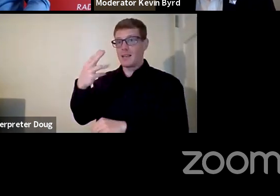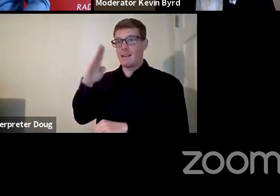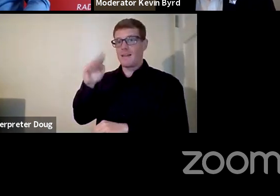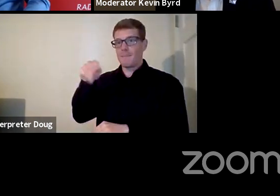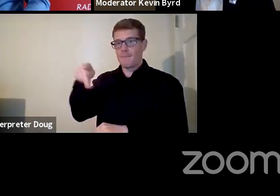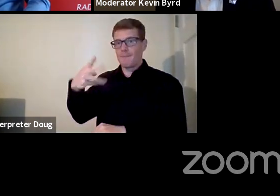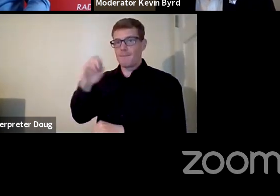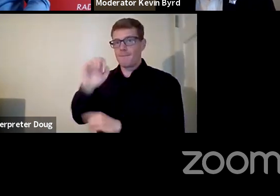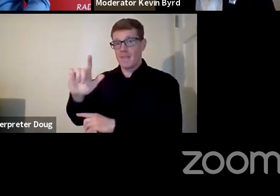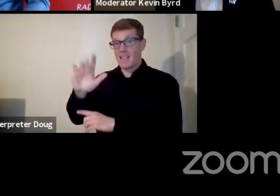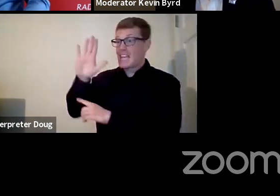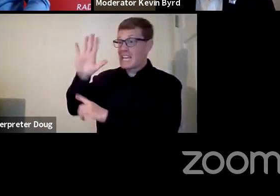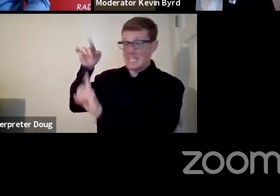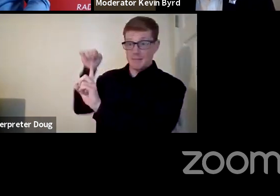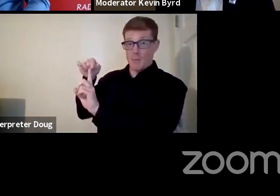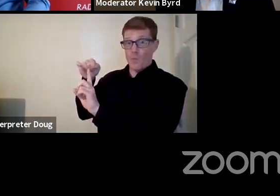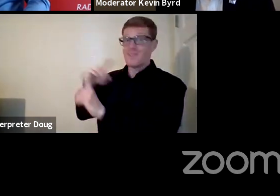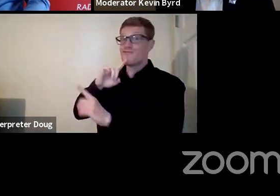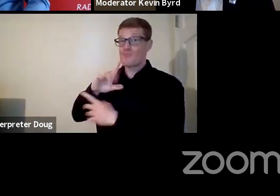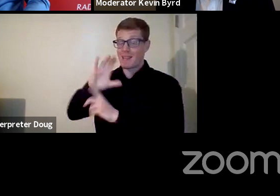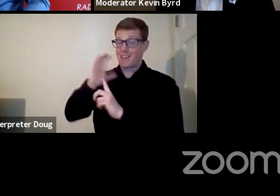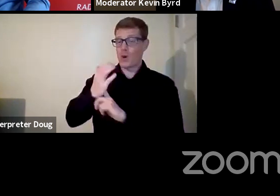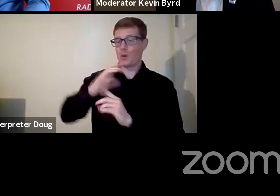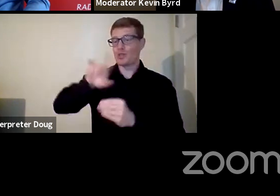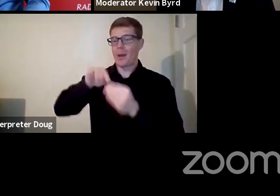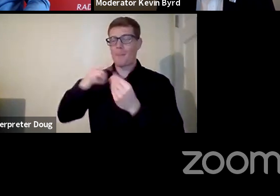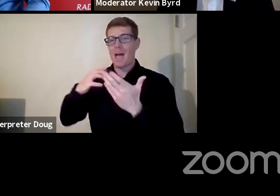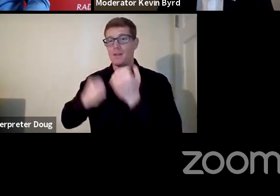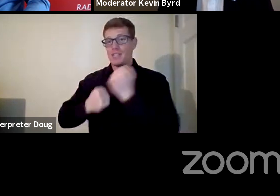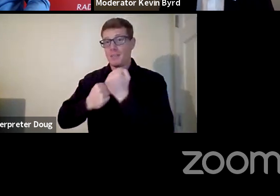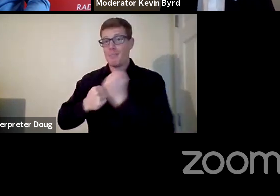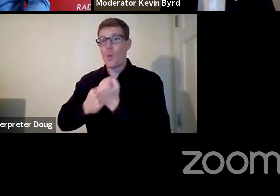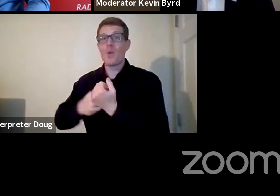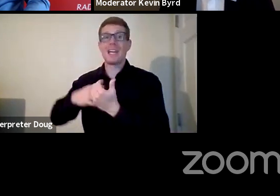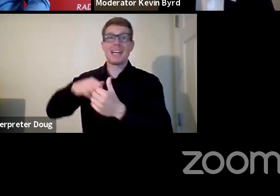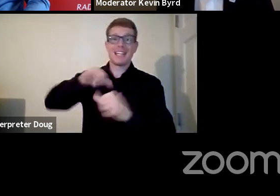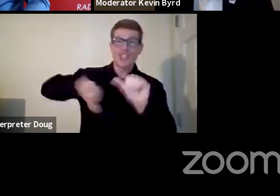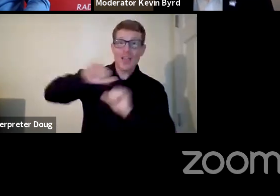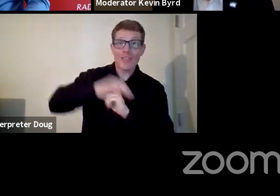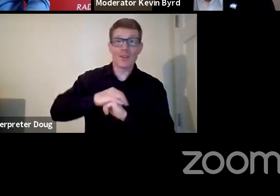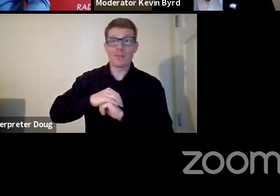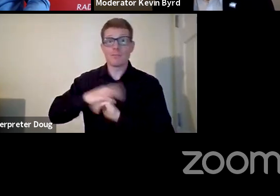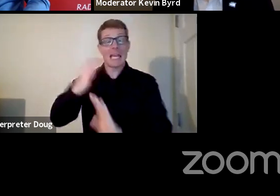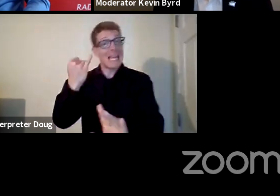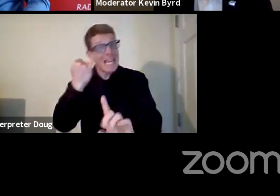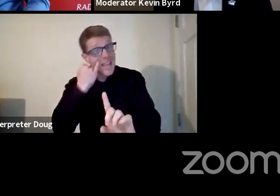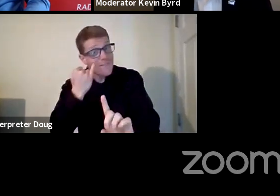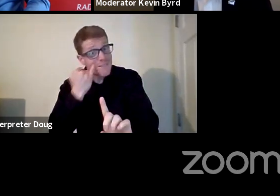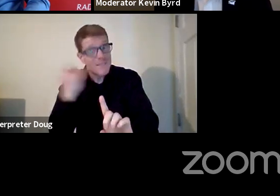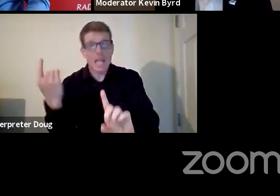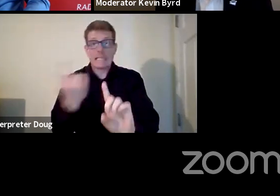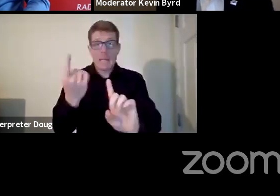supporting each other. So if someone does need to go home and they're going home to a place where